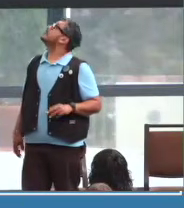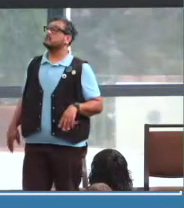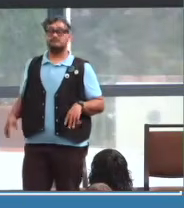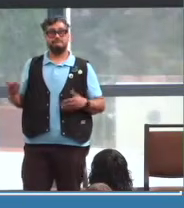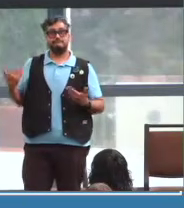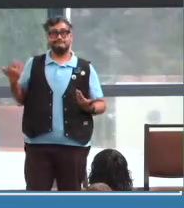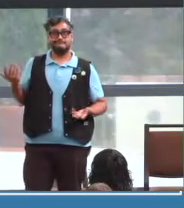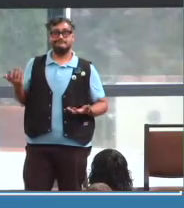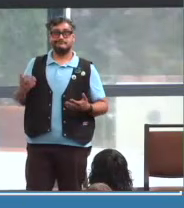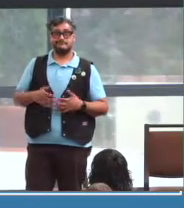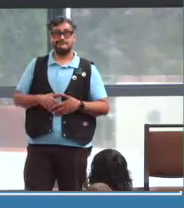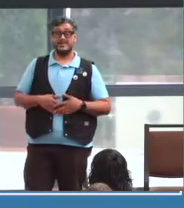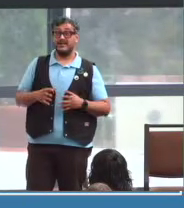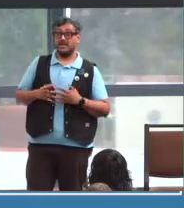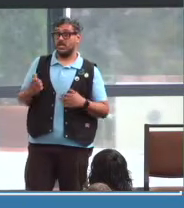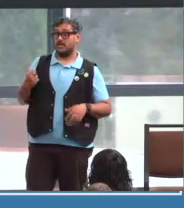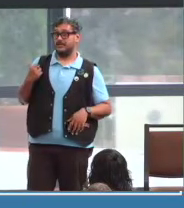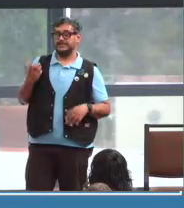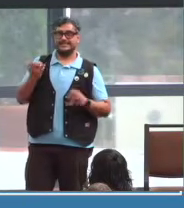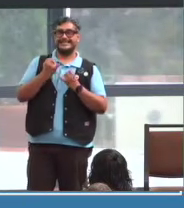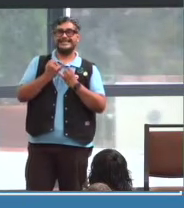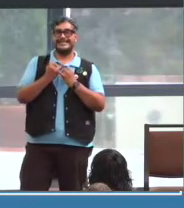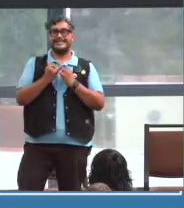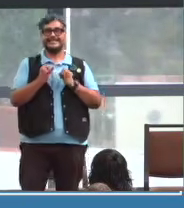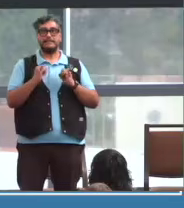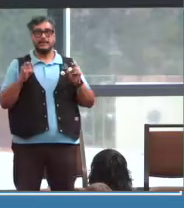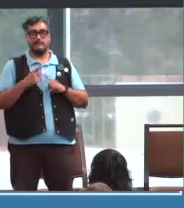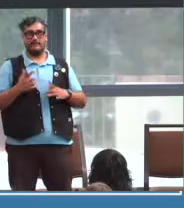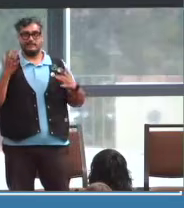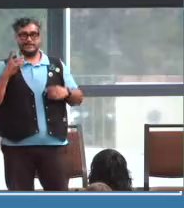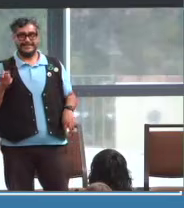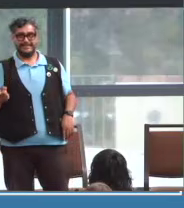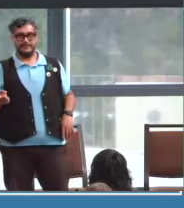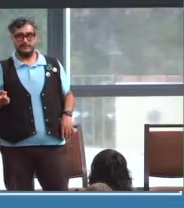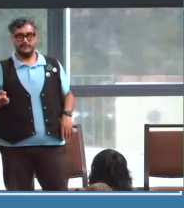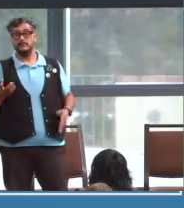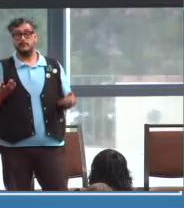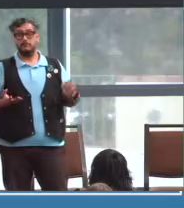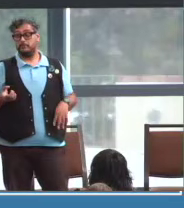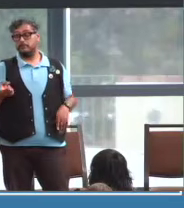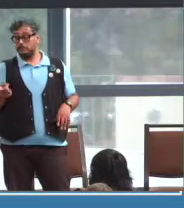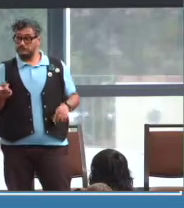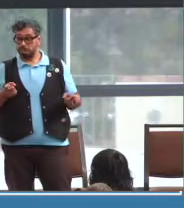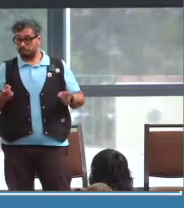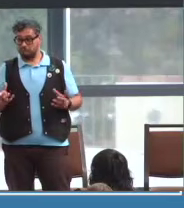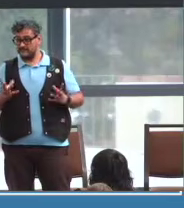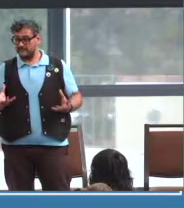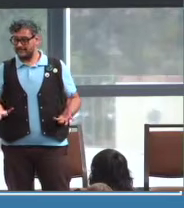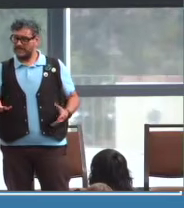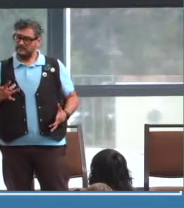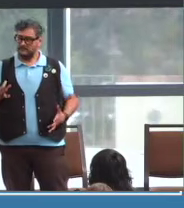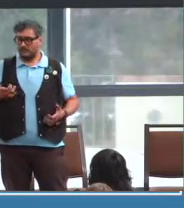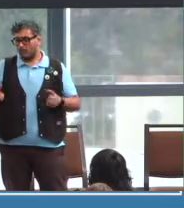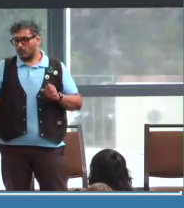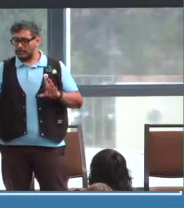can see. And much of this is independent of disease activity, meaning your lupus nephritis might be in better control, but you still might have a lot of